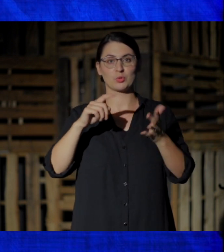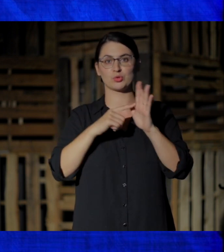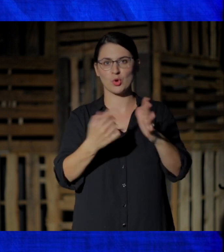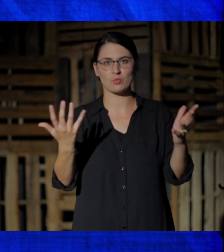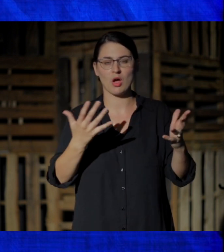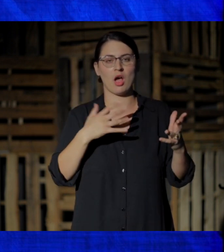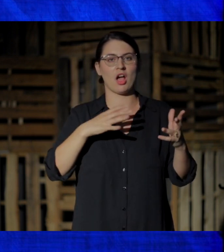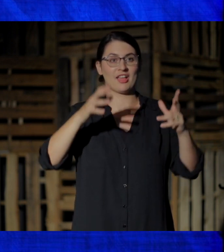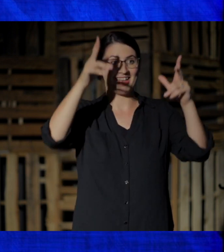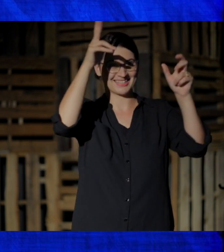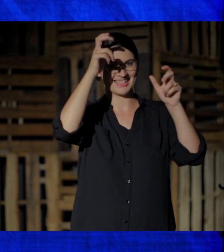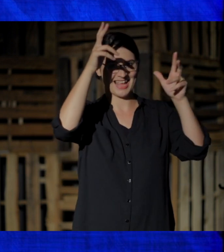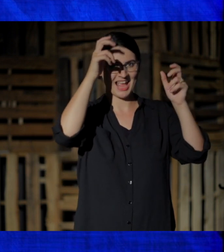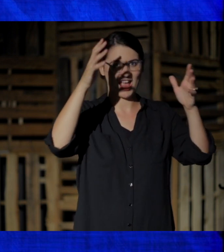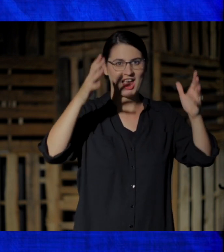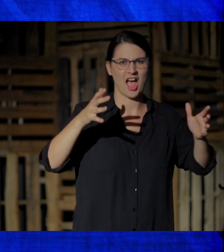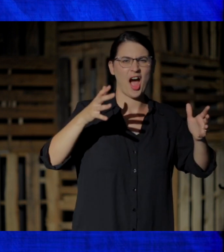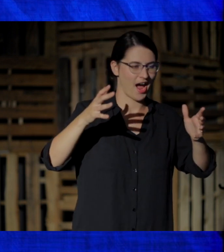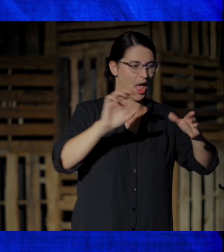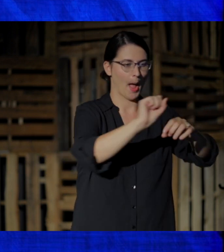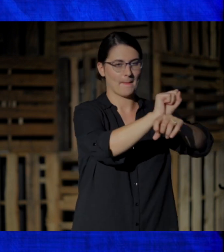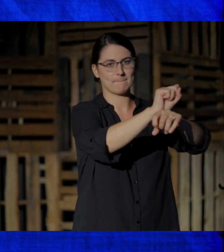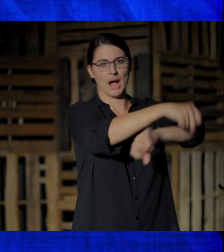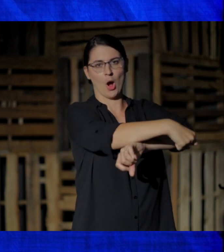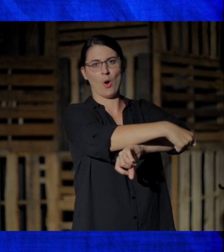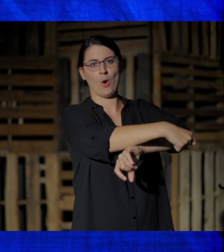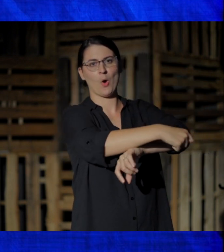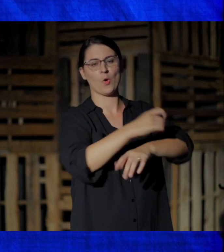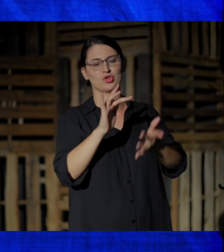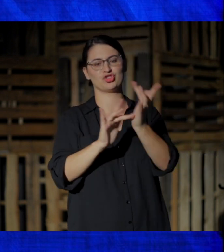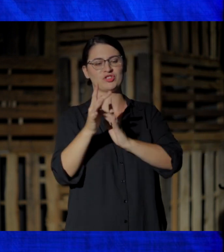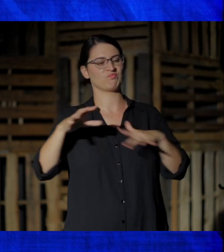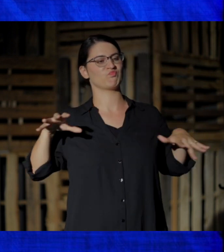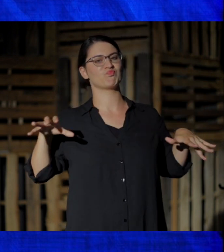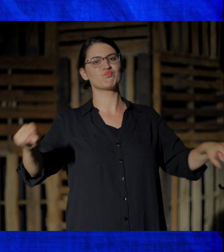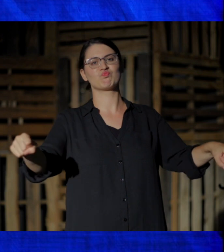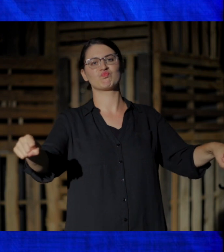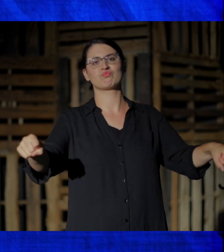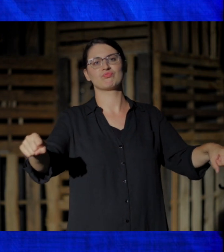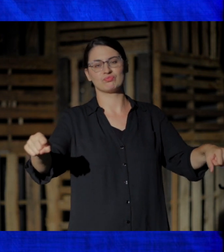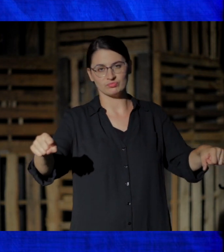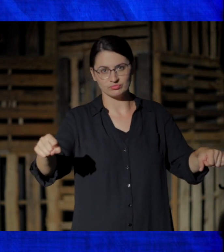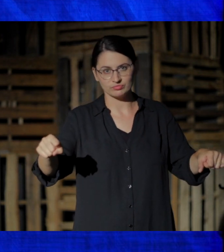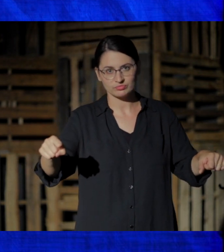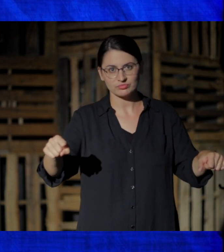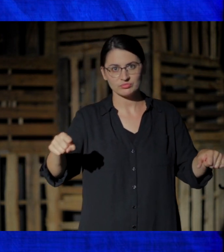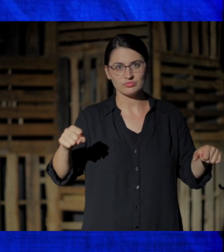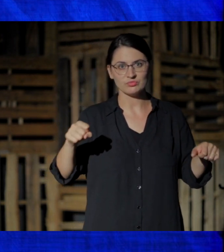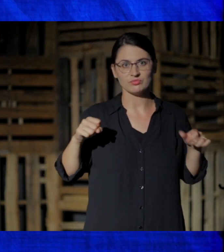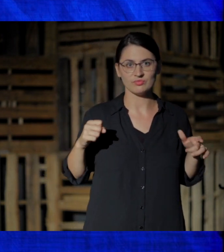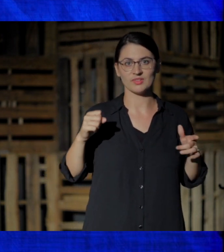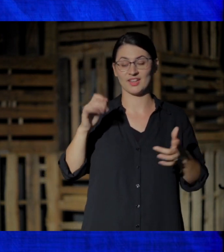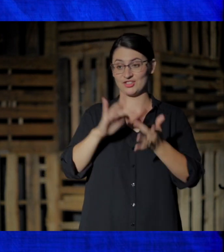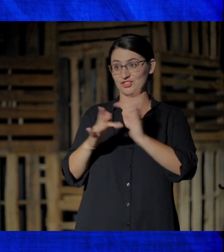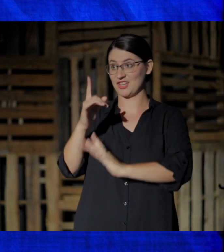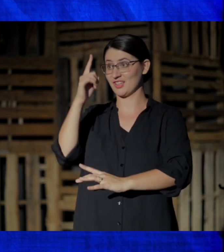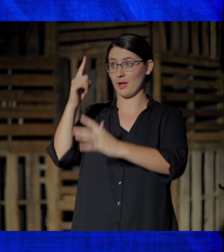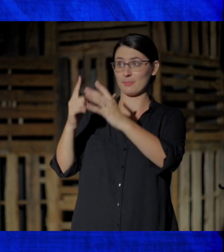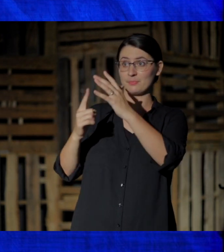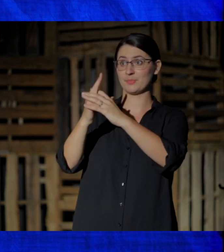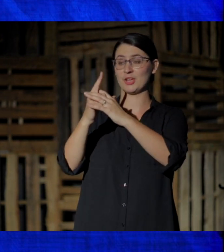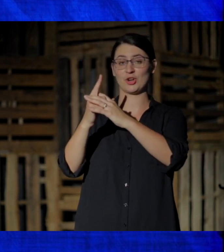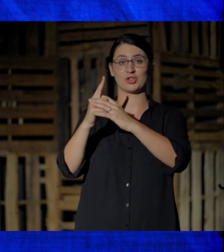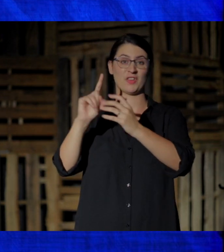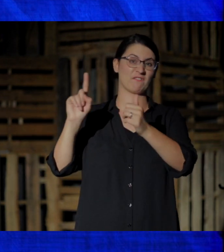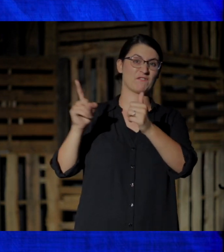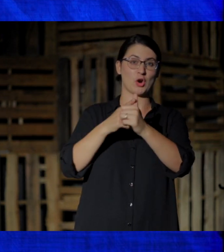of how Satan and demonic forces rule over the earth. Jesus first appears where God has cursed the earth to be ruled